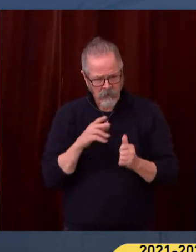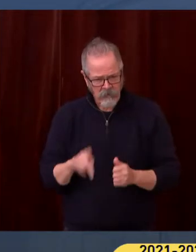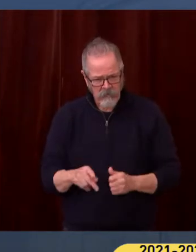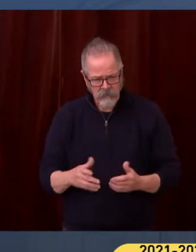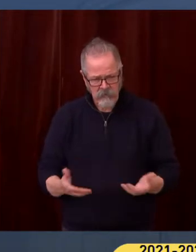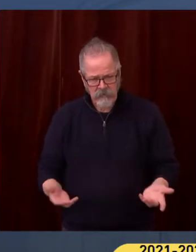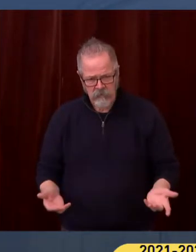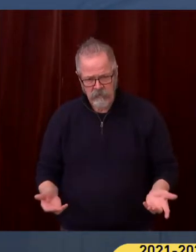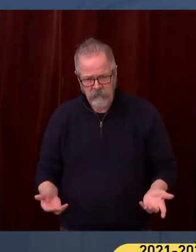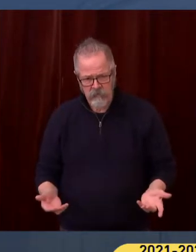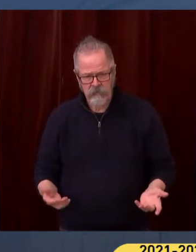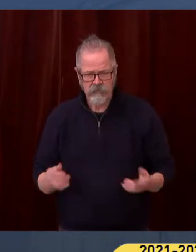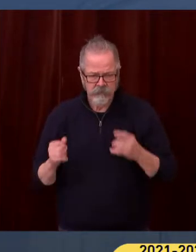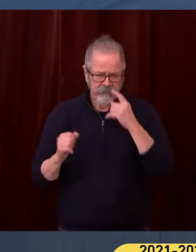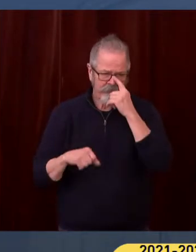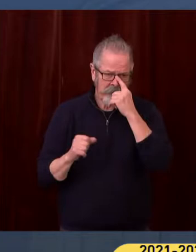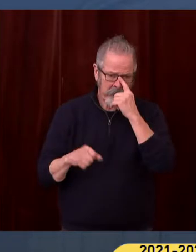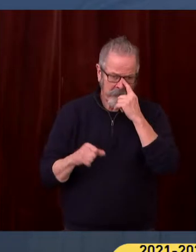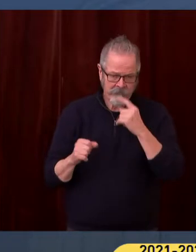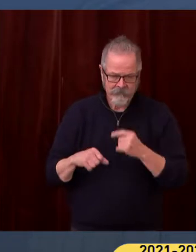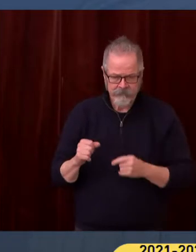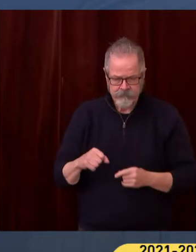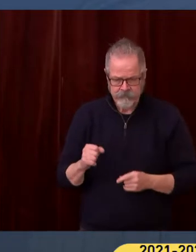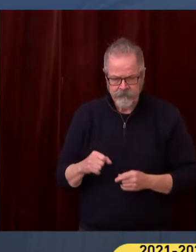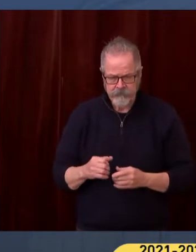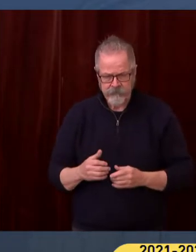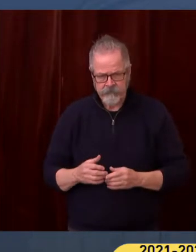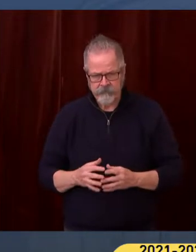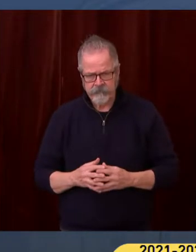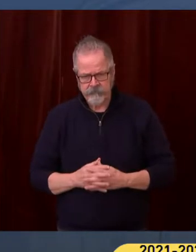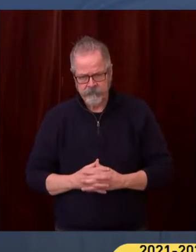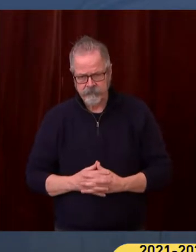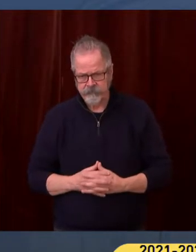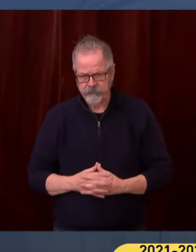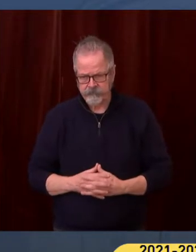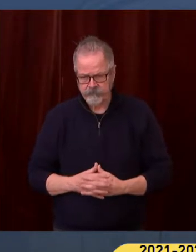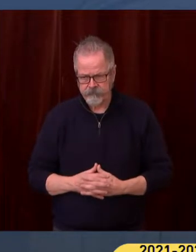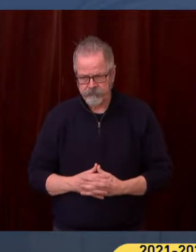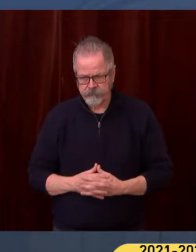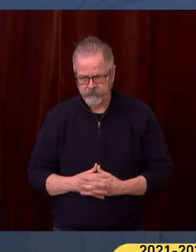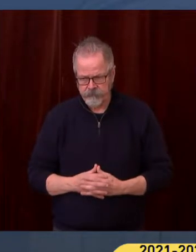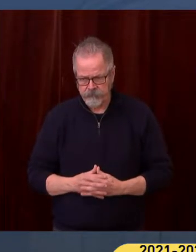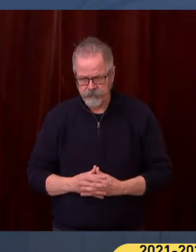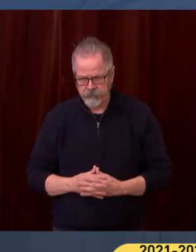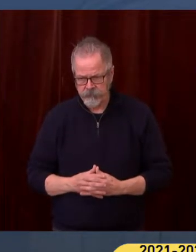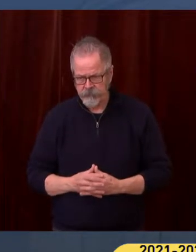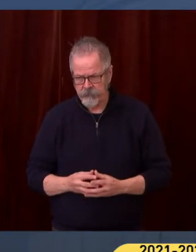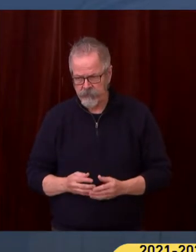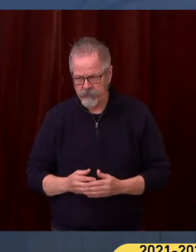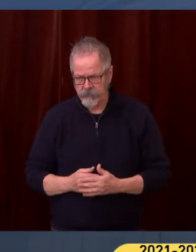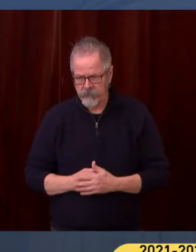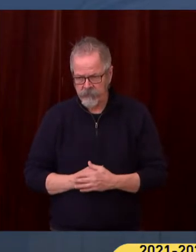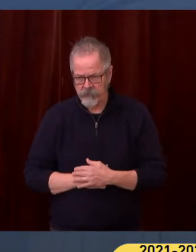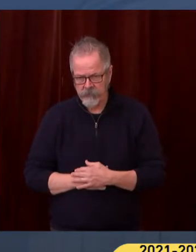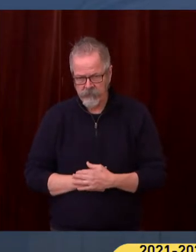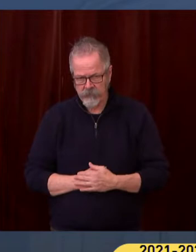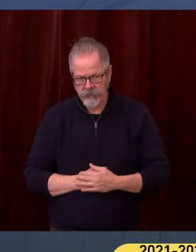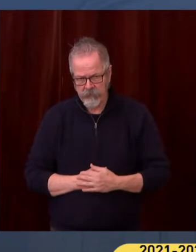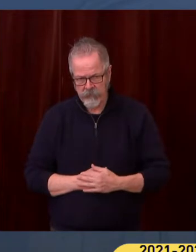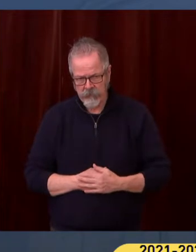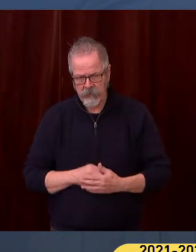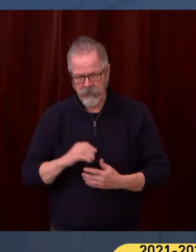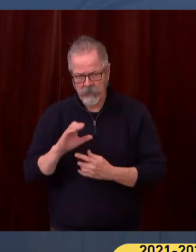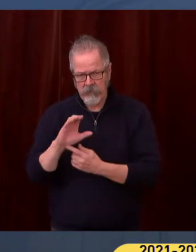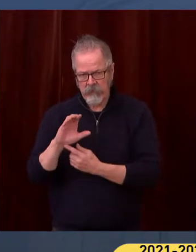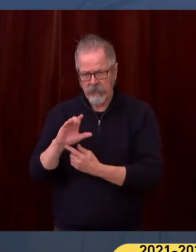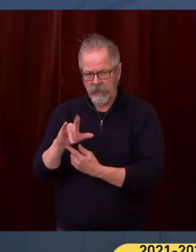So in the press release that went out that mentions the cap and invest program created by the Climate Commitment Act, it includes transportation